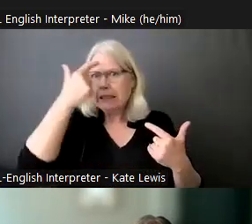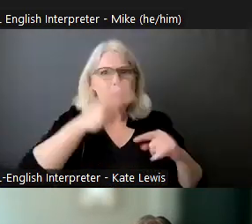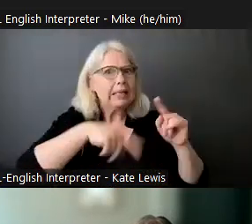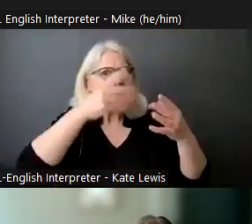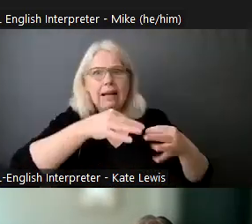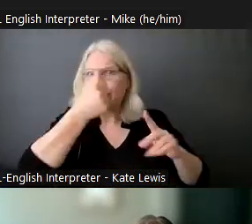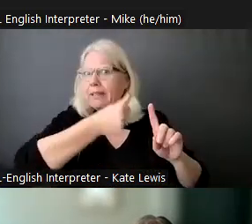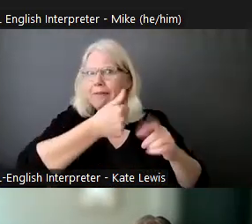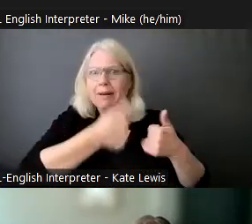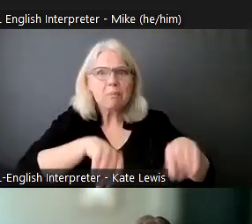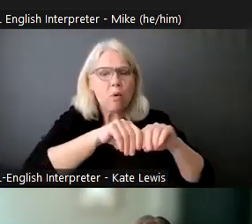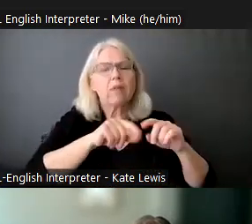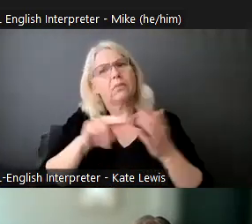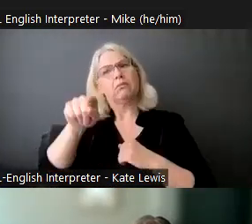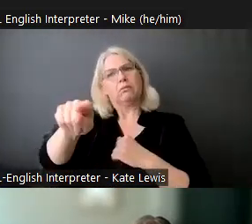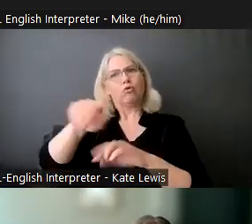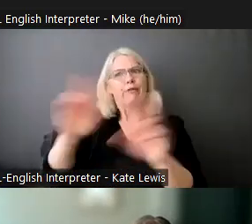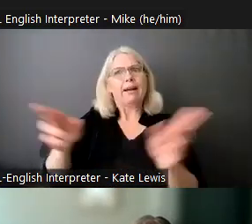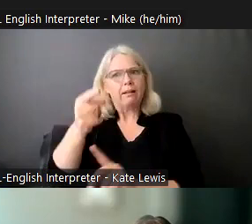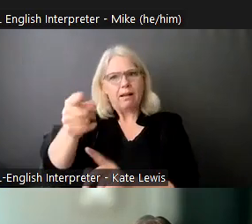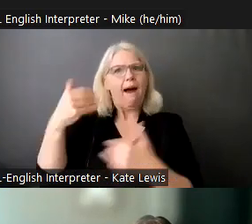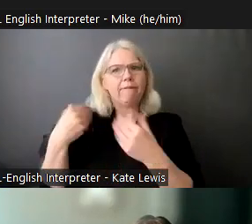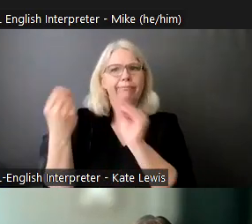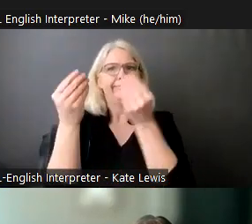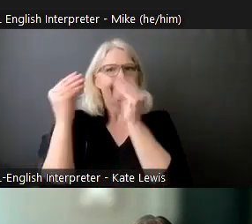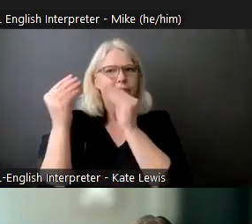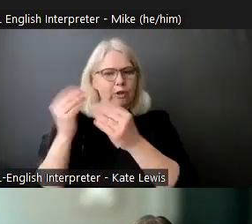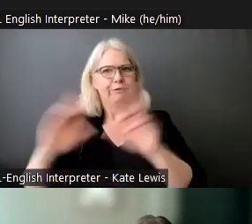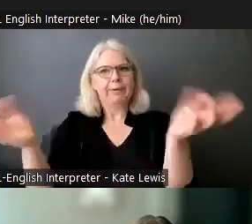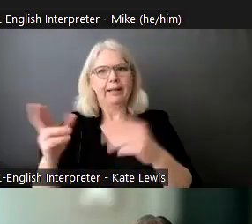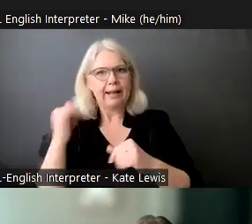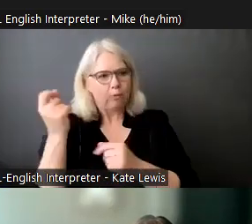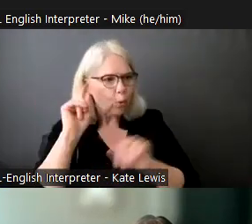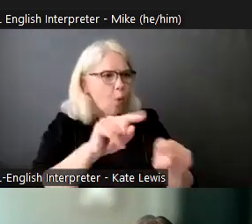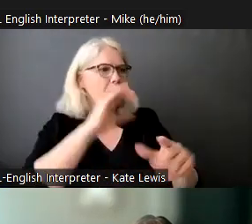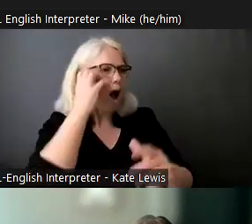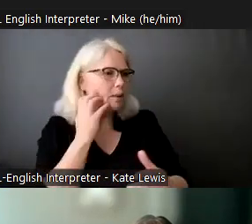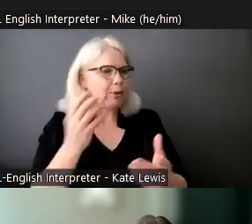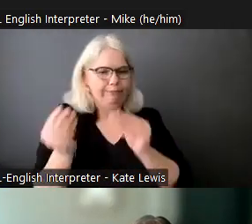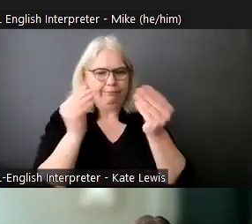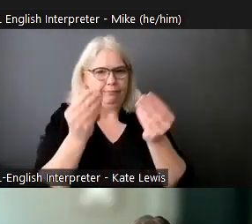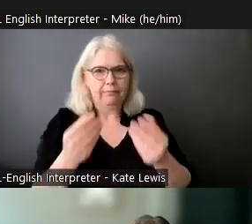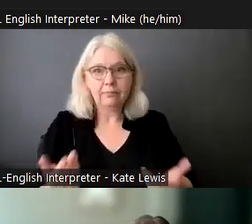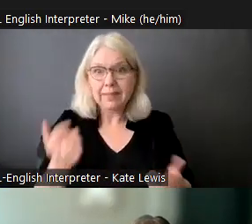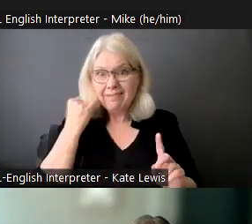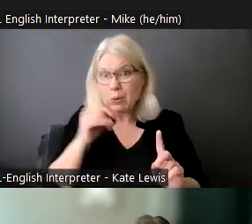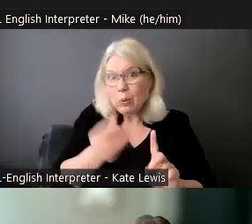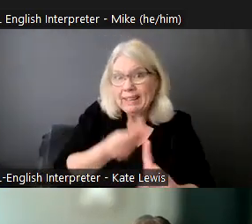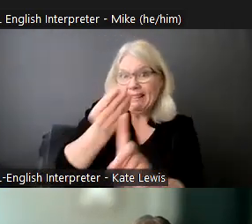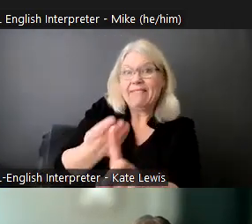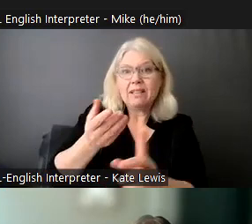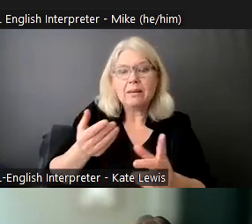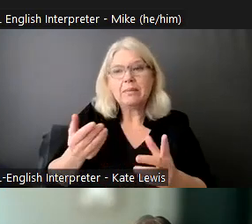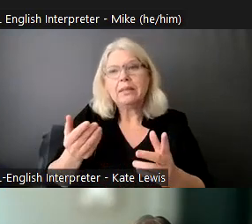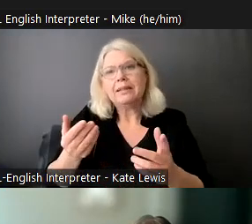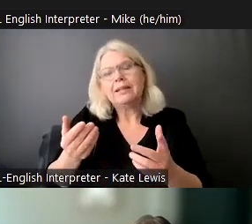go digging through your house or ask around who has the document. If you don't give them a copy, again, a good idea just to make